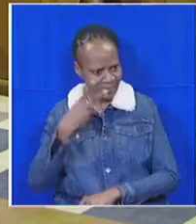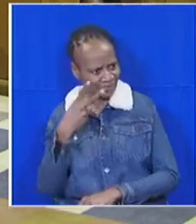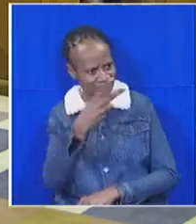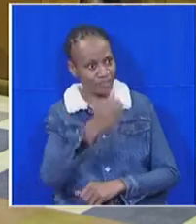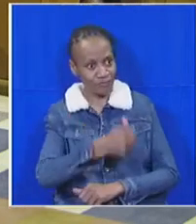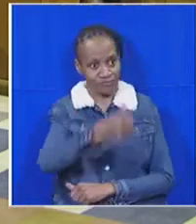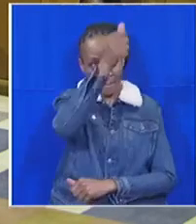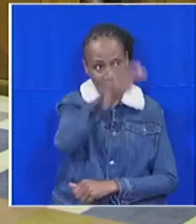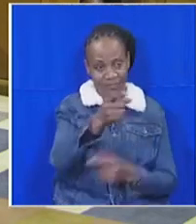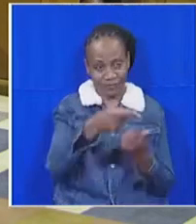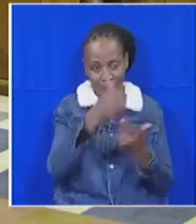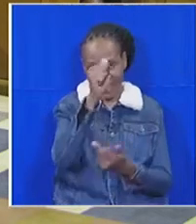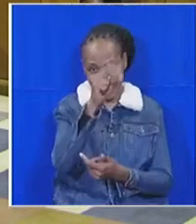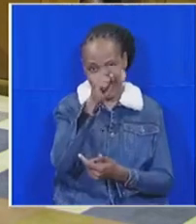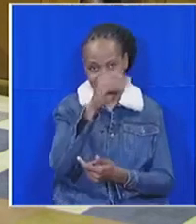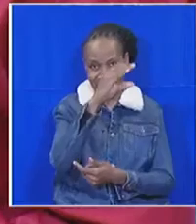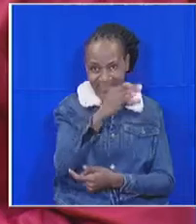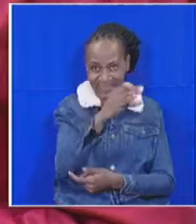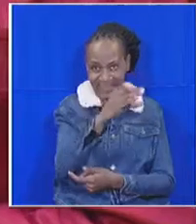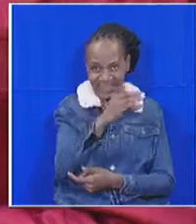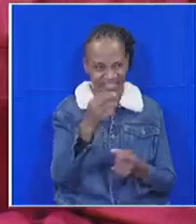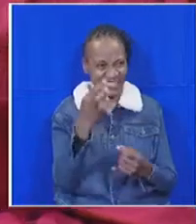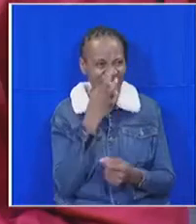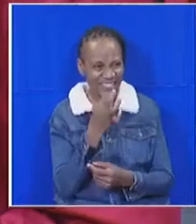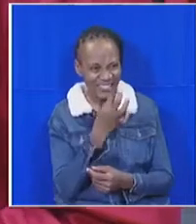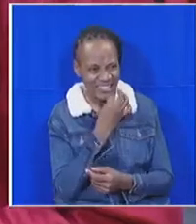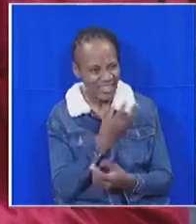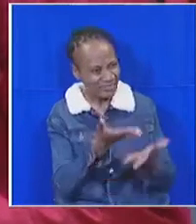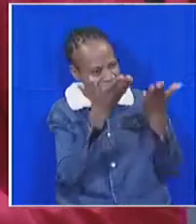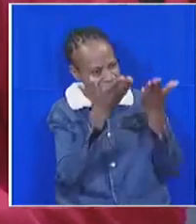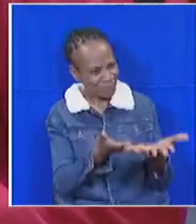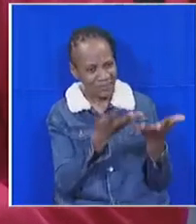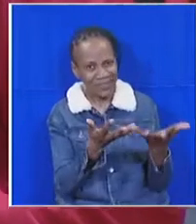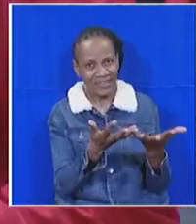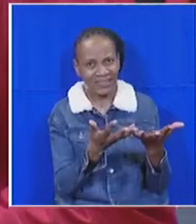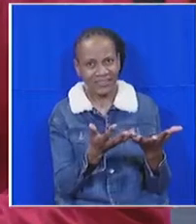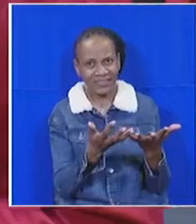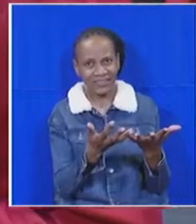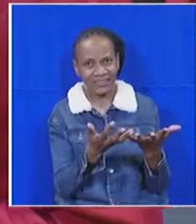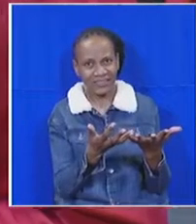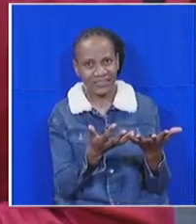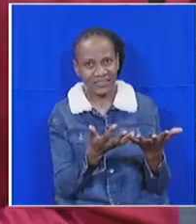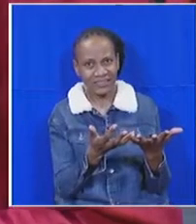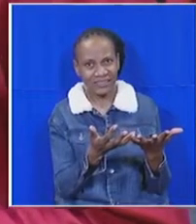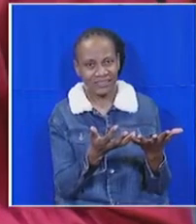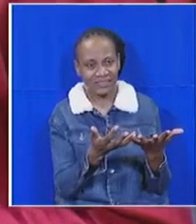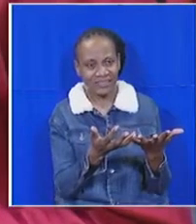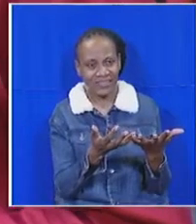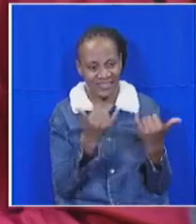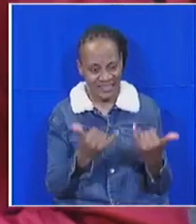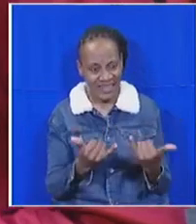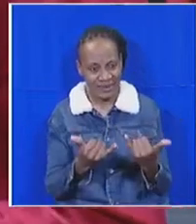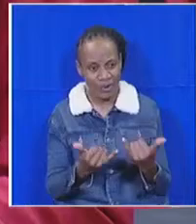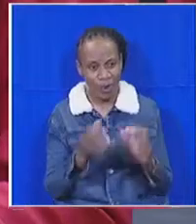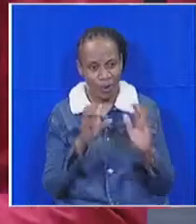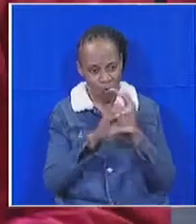party say unconstitutional things with so much energy like the chief whip of the ANC